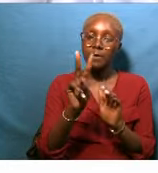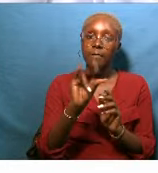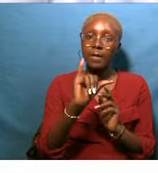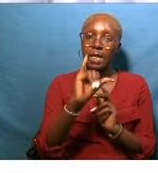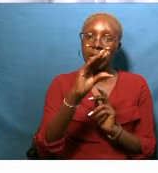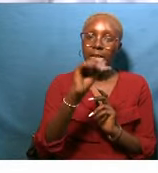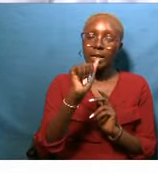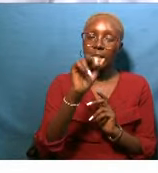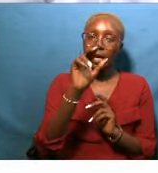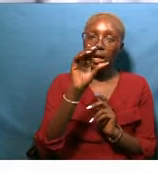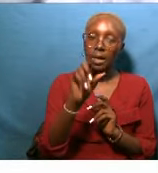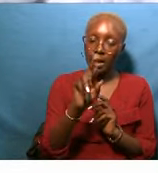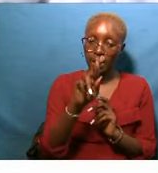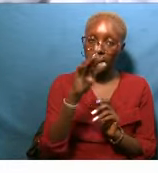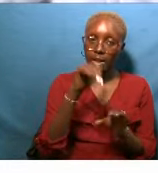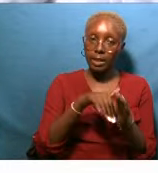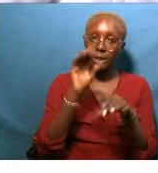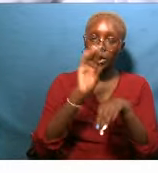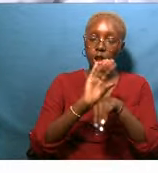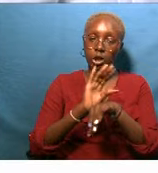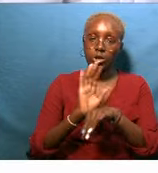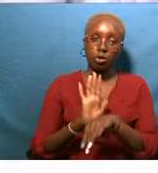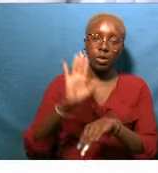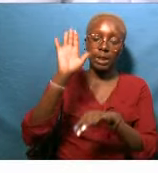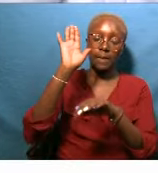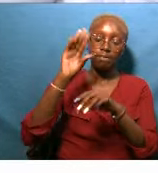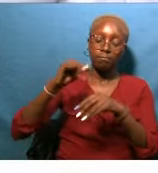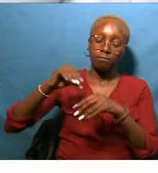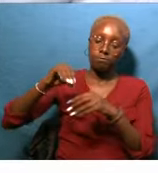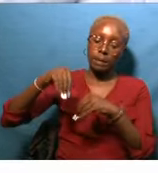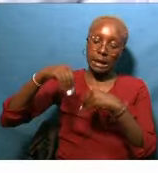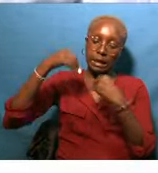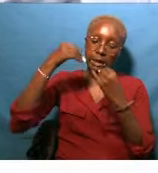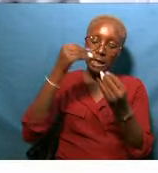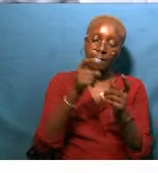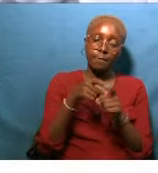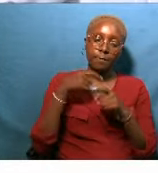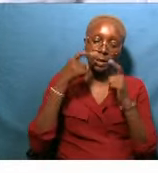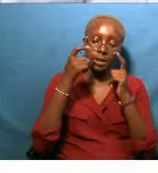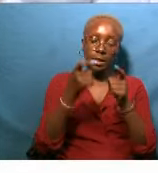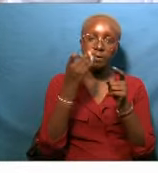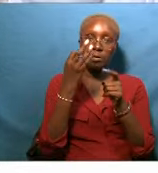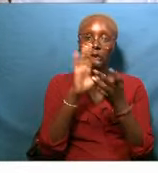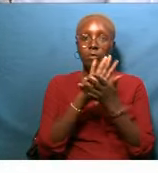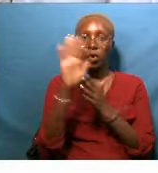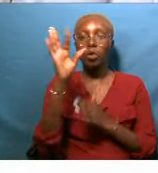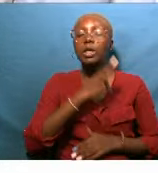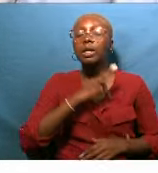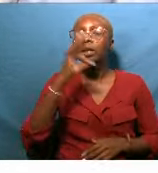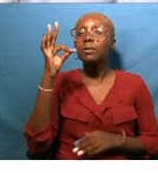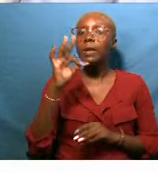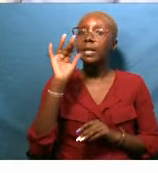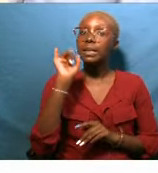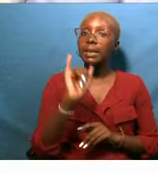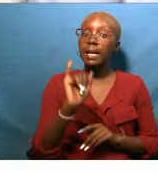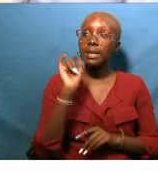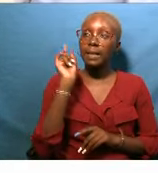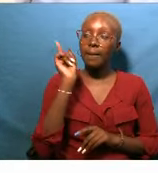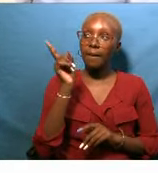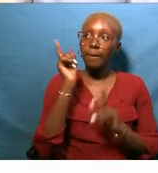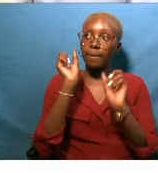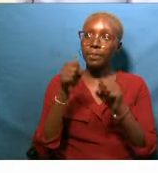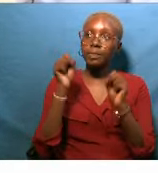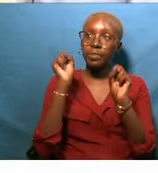your church. Pour out upon him the gifts of your Holy Spirit, that he may